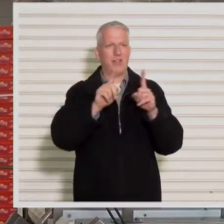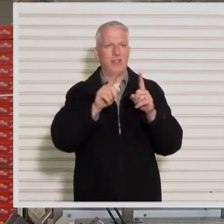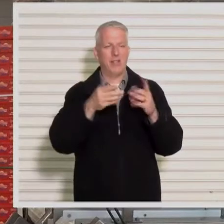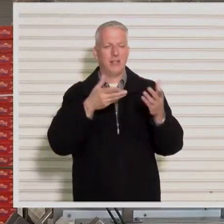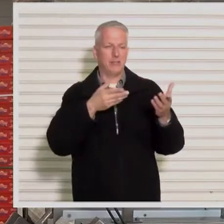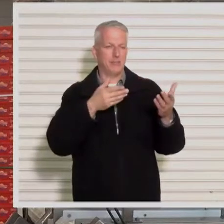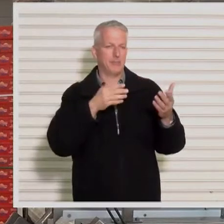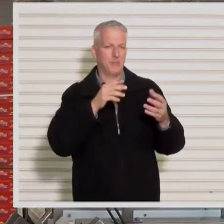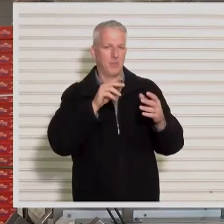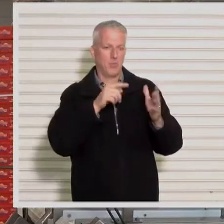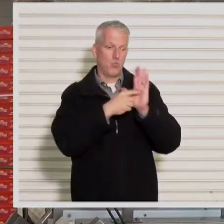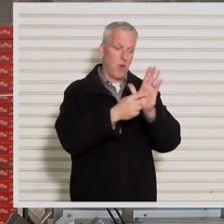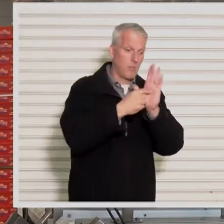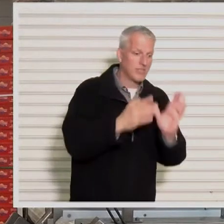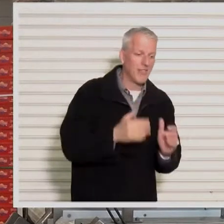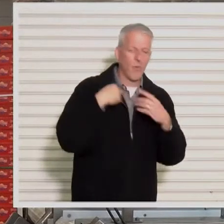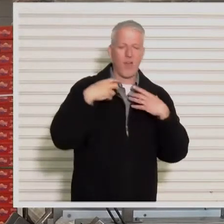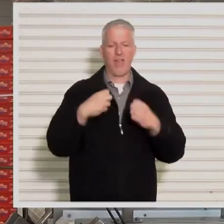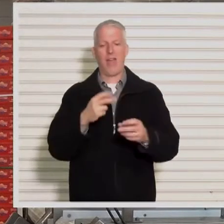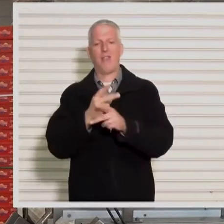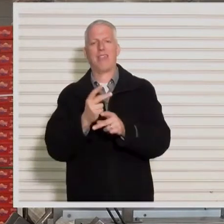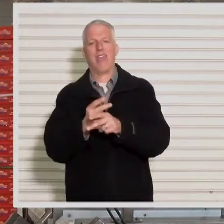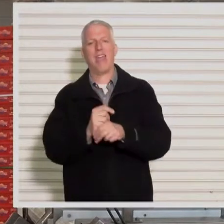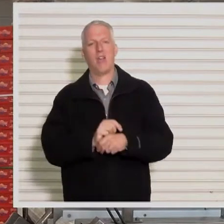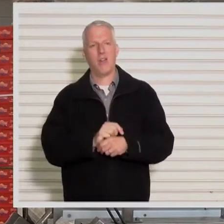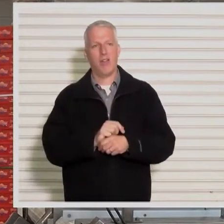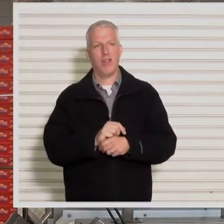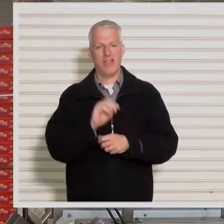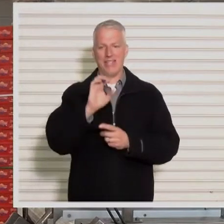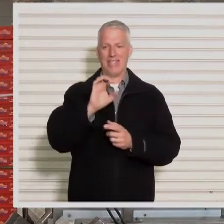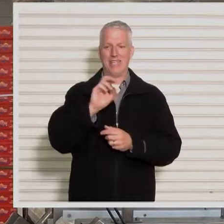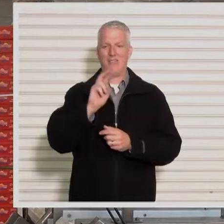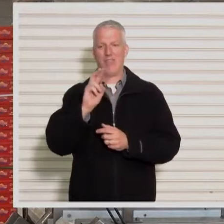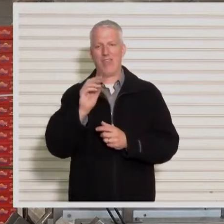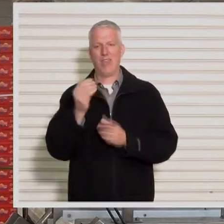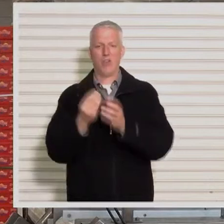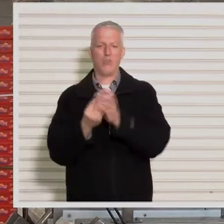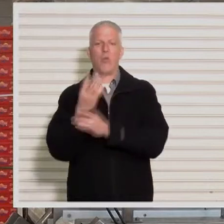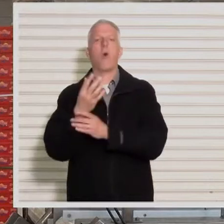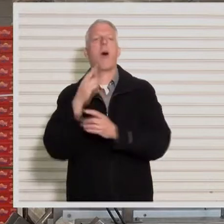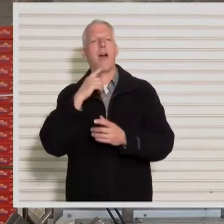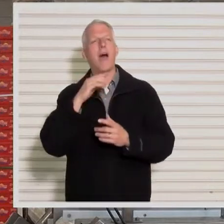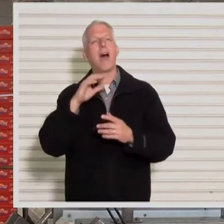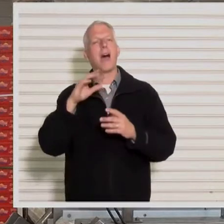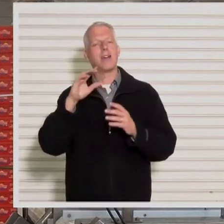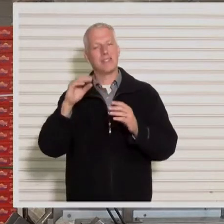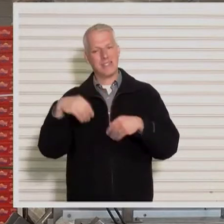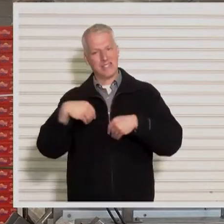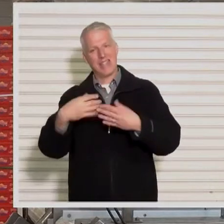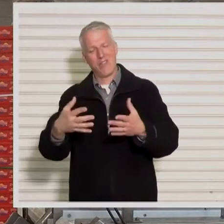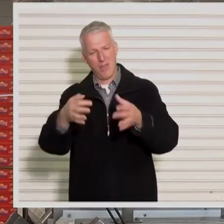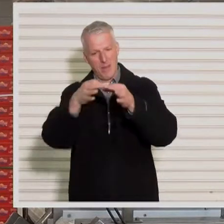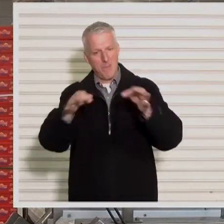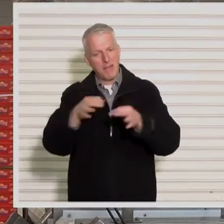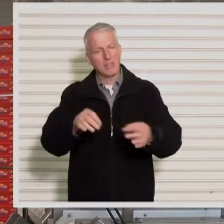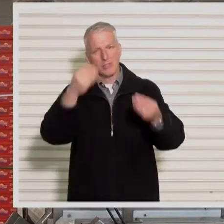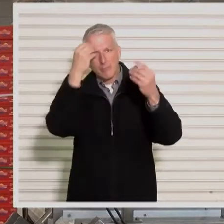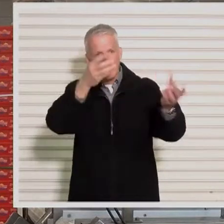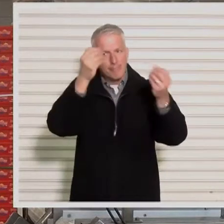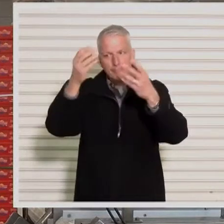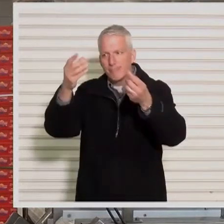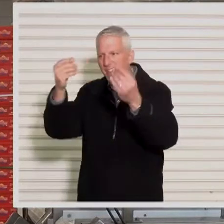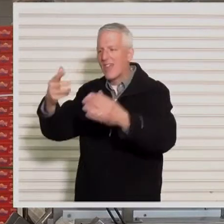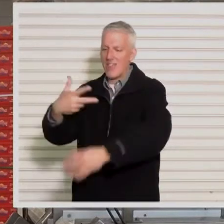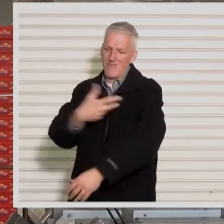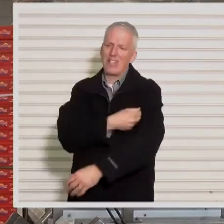Healthcare District, CV Grow, all our partners coming together to deliver the message that the vaccine